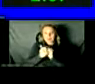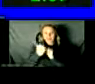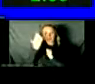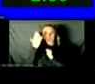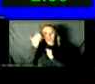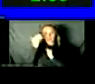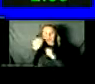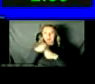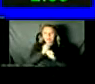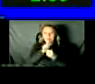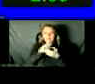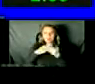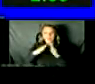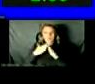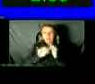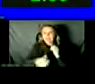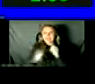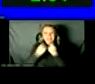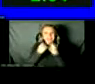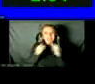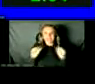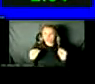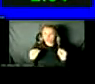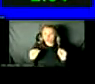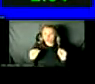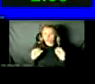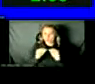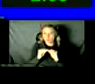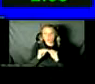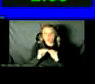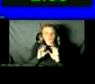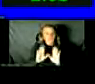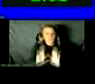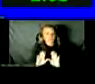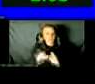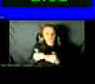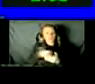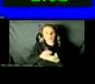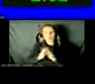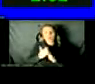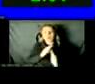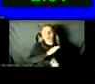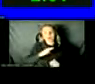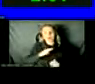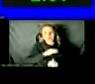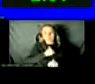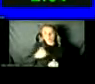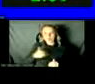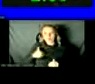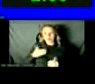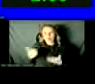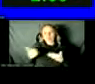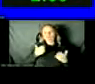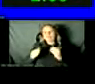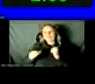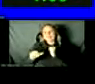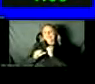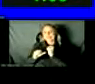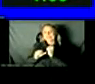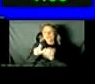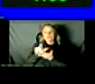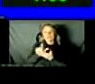our communities any safer. But before becoming a council member, I served as an assistant attorney general in the district